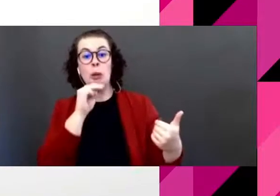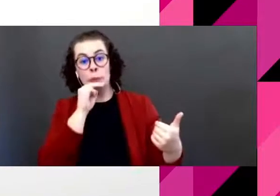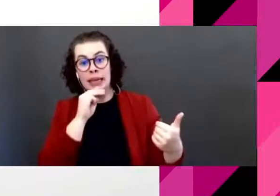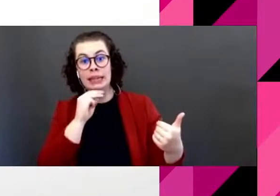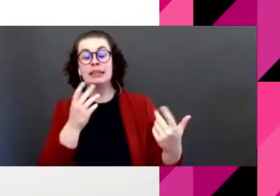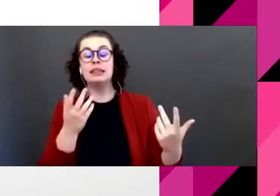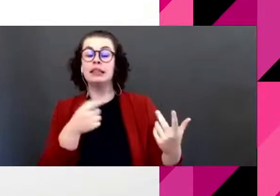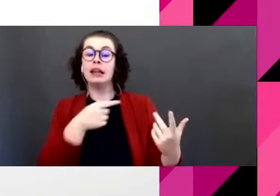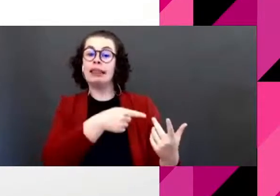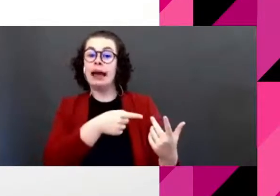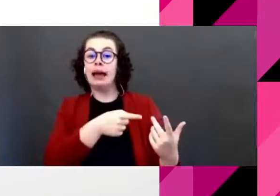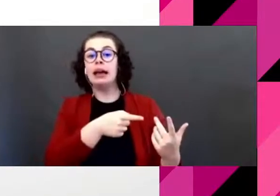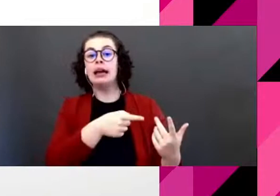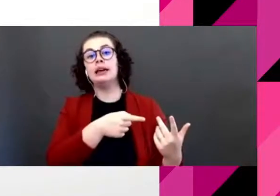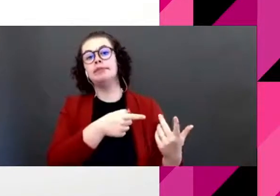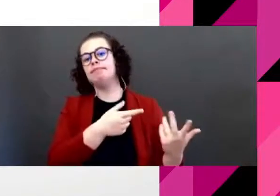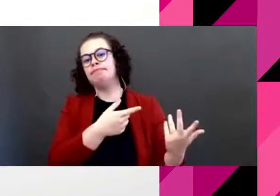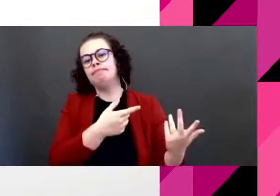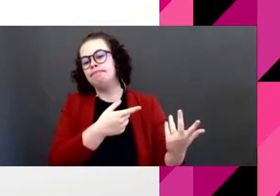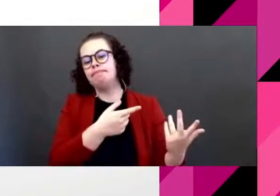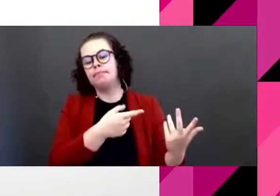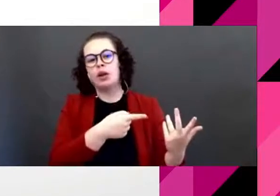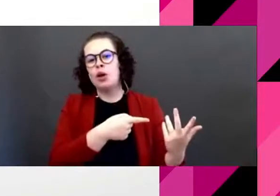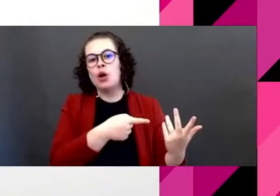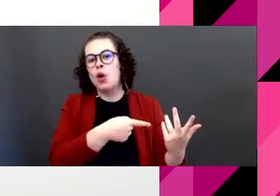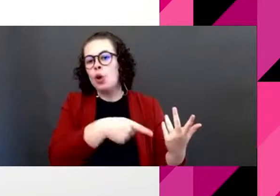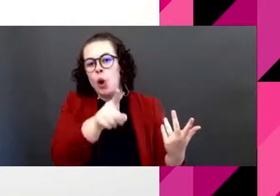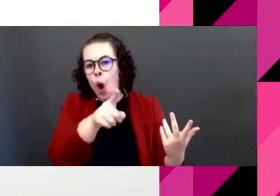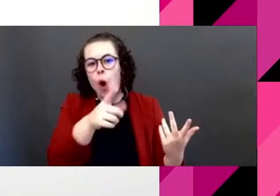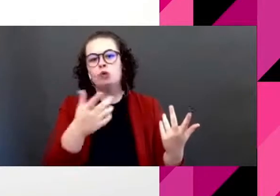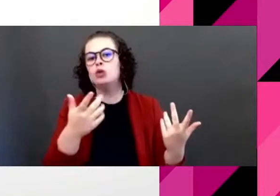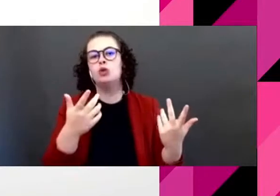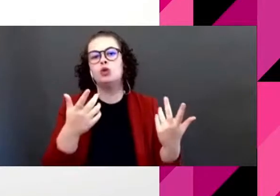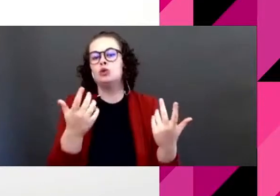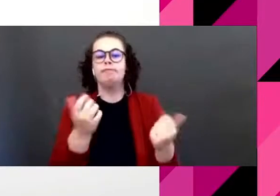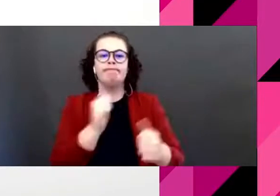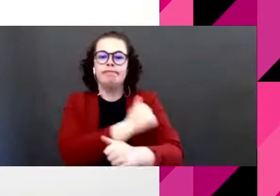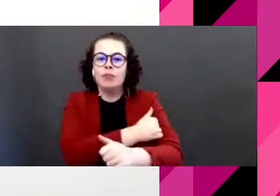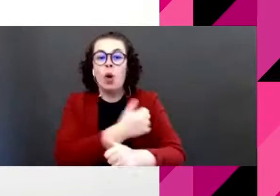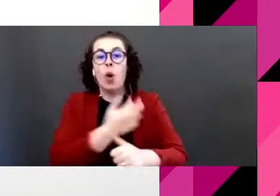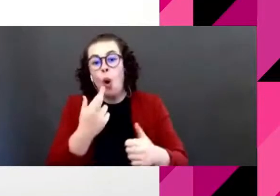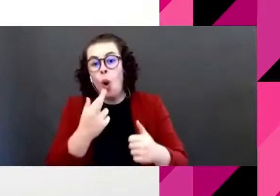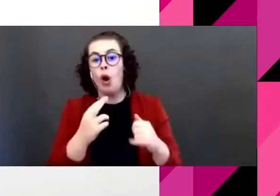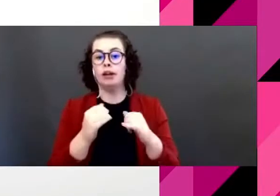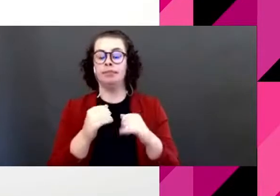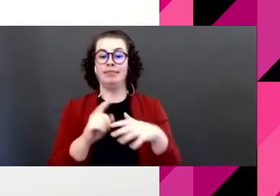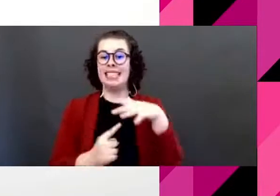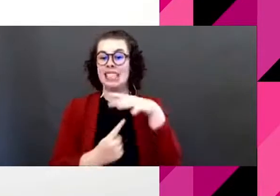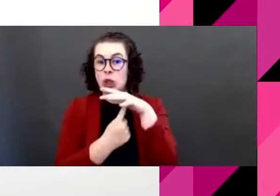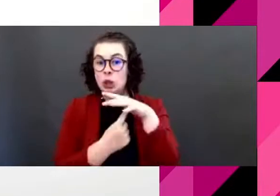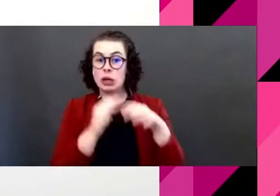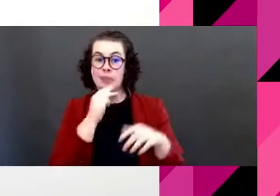institutions where they could stay for longer periods of time than the ones that would have been mandatory